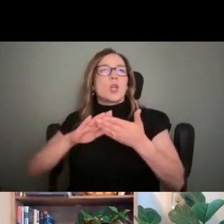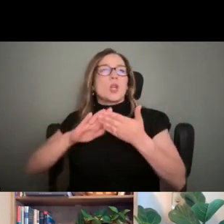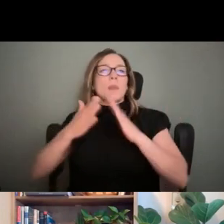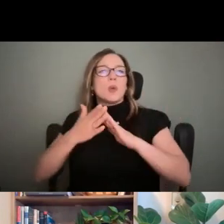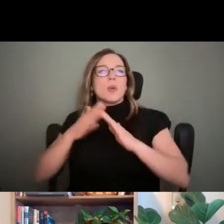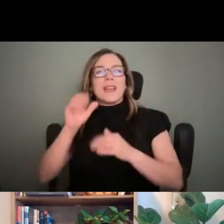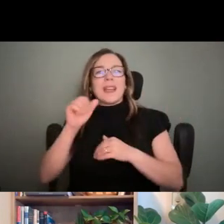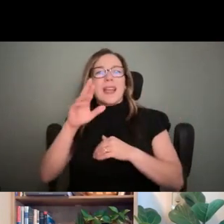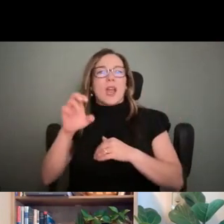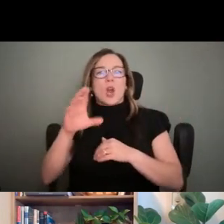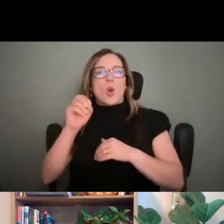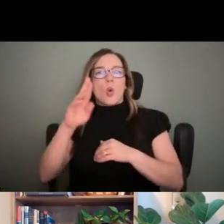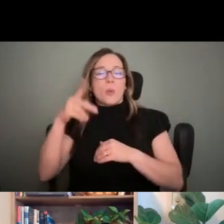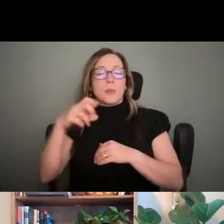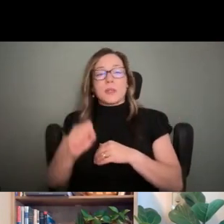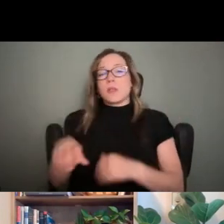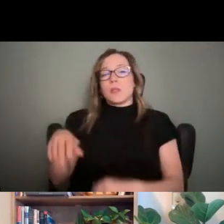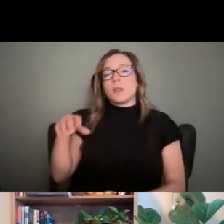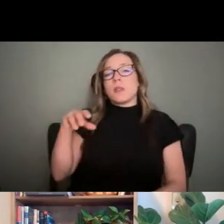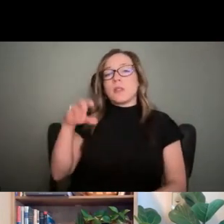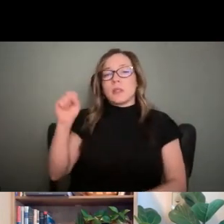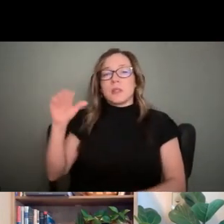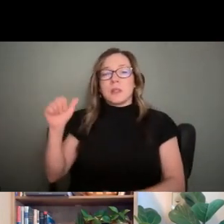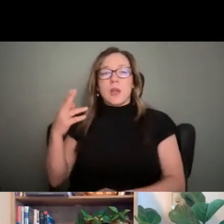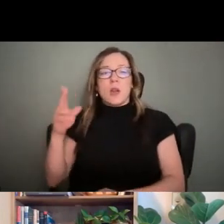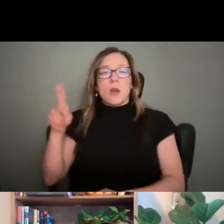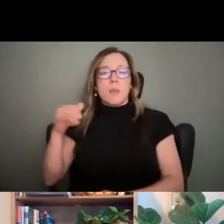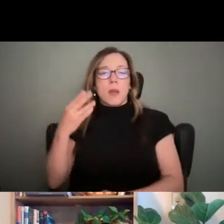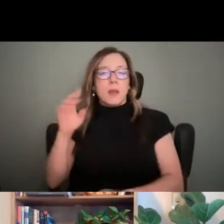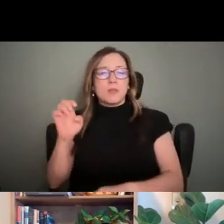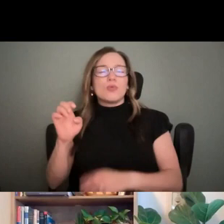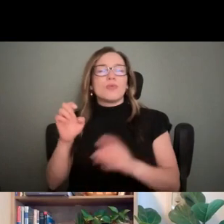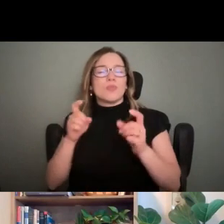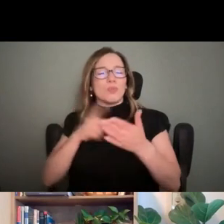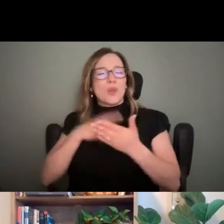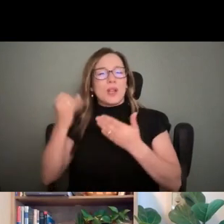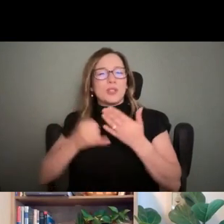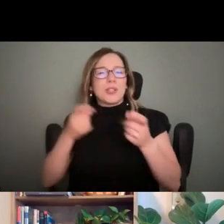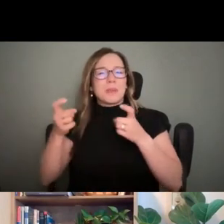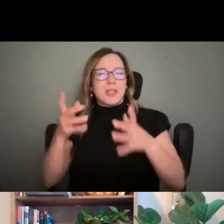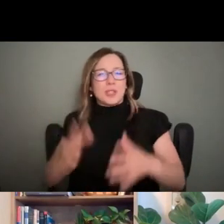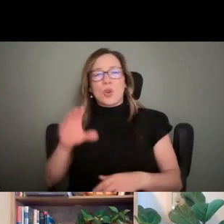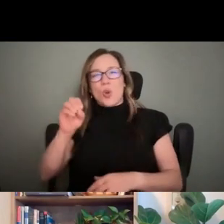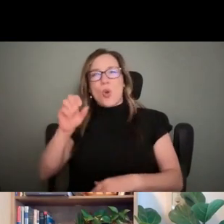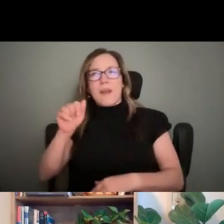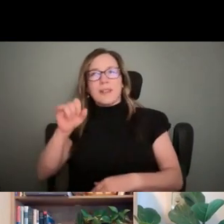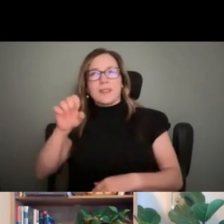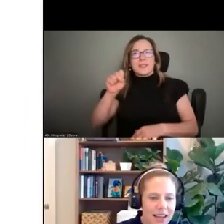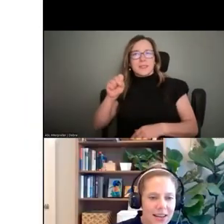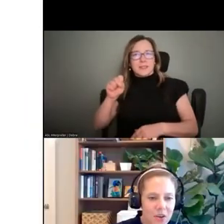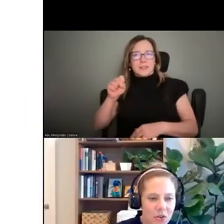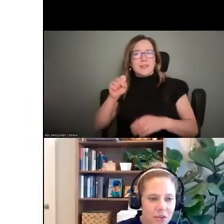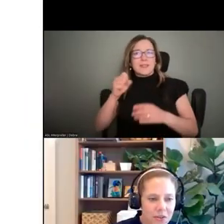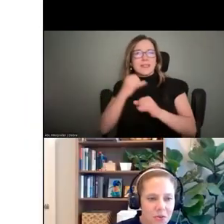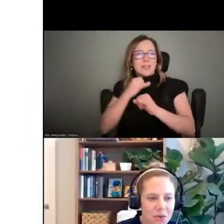Sarah Page, who serves as the Community Care Corps Project Manager at the OASIS Institute, will first provide an overview of